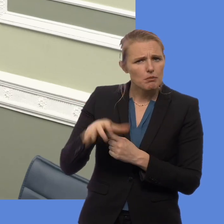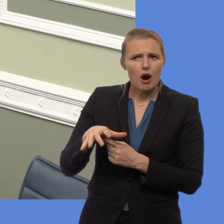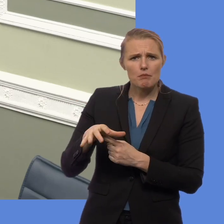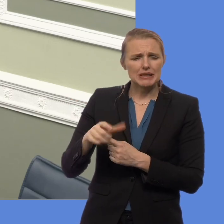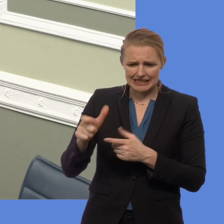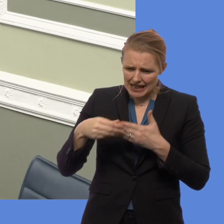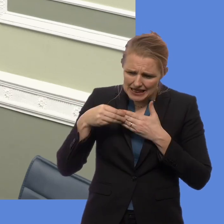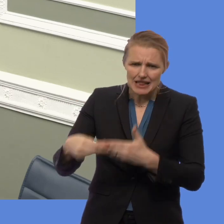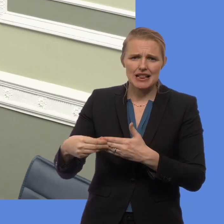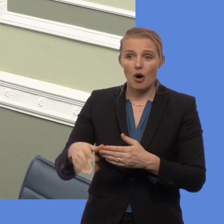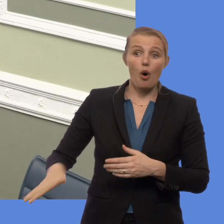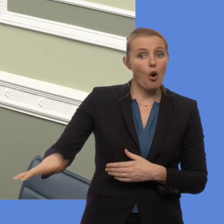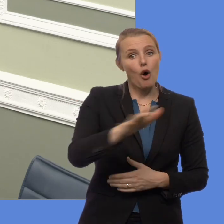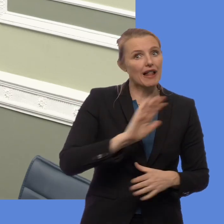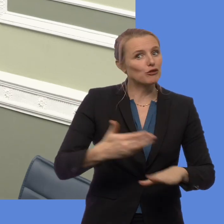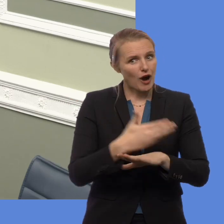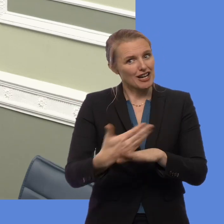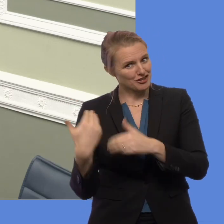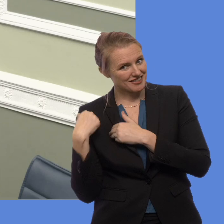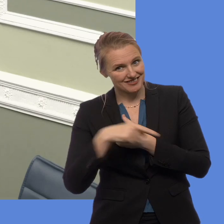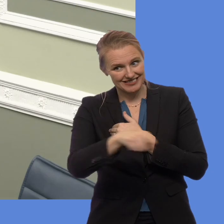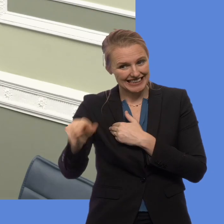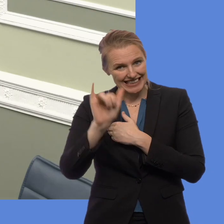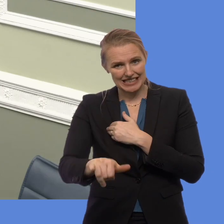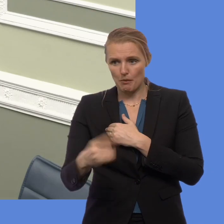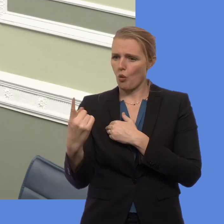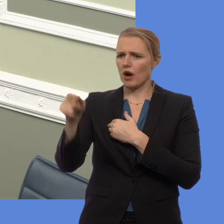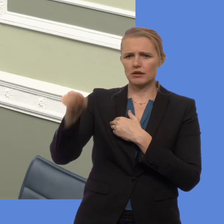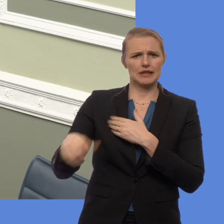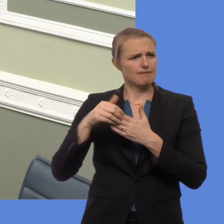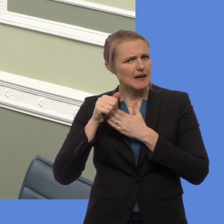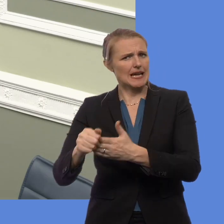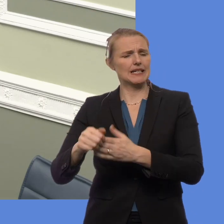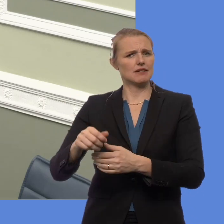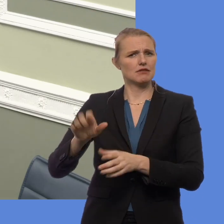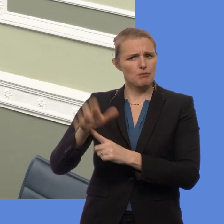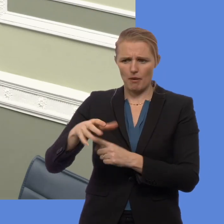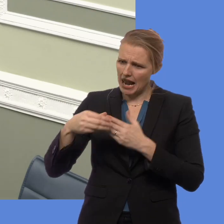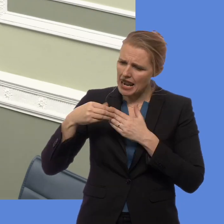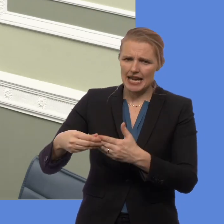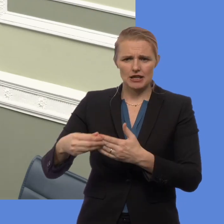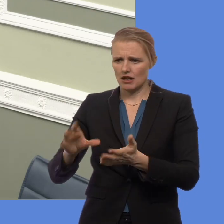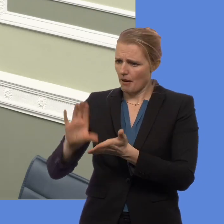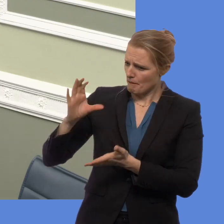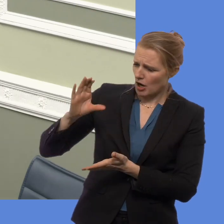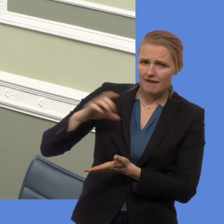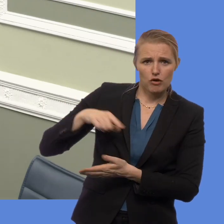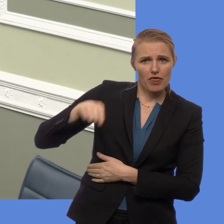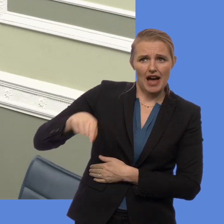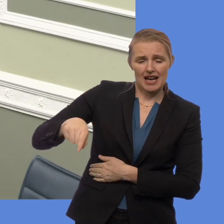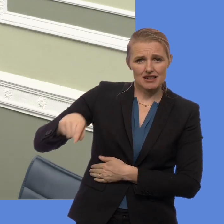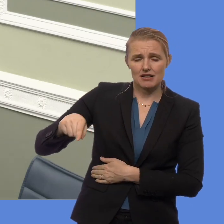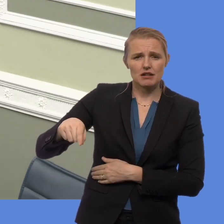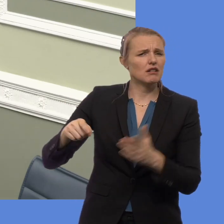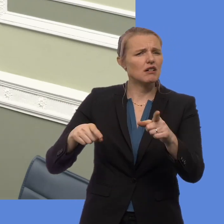take action, but it's important that one is also maintains that lead role, you know, and has a resource. And that's set down in the bill,